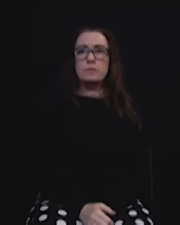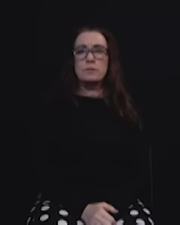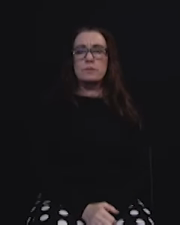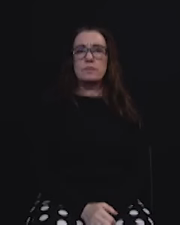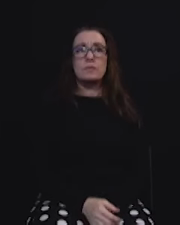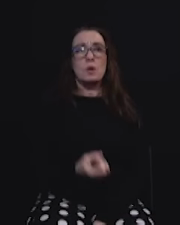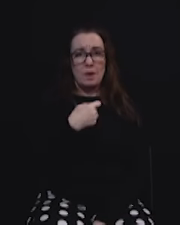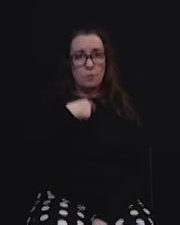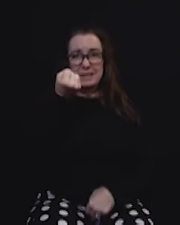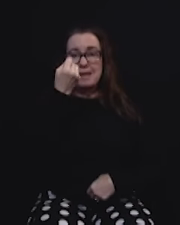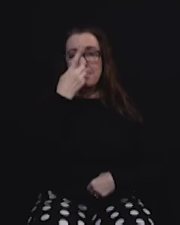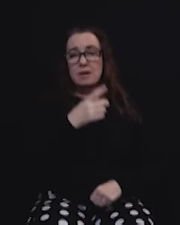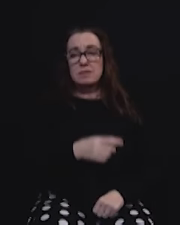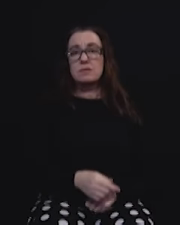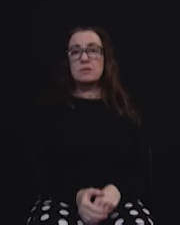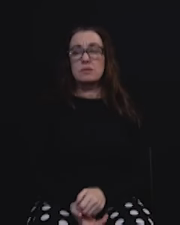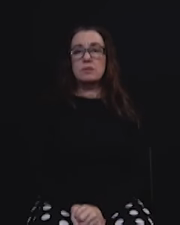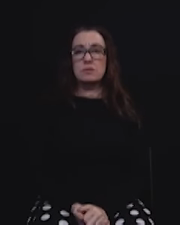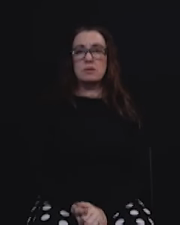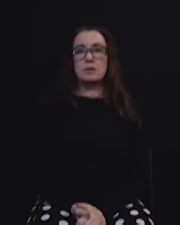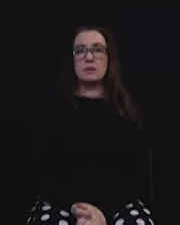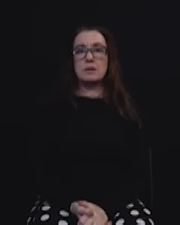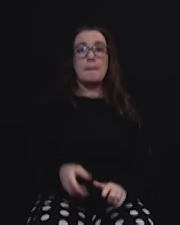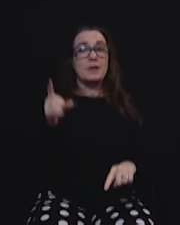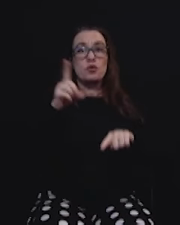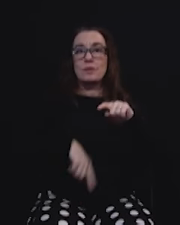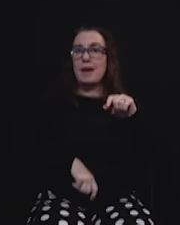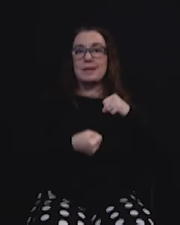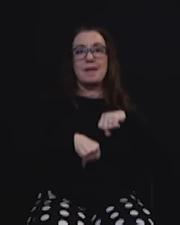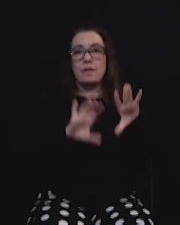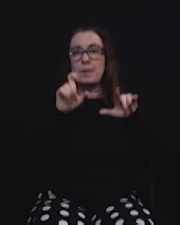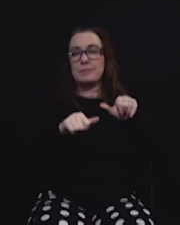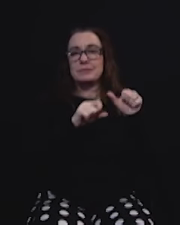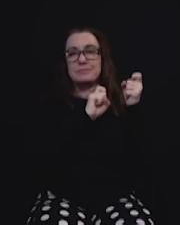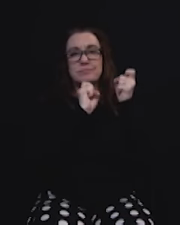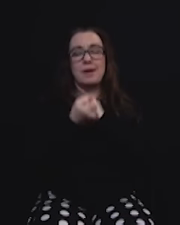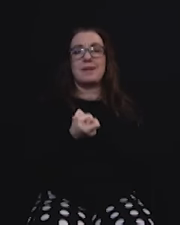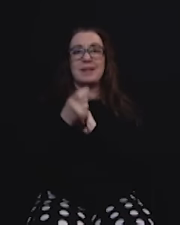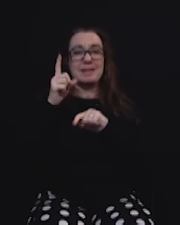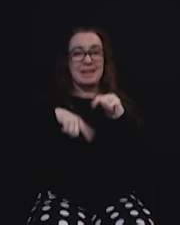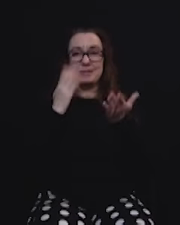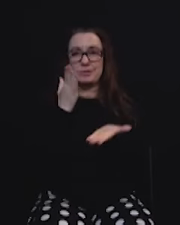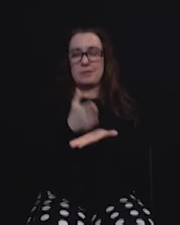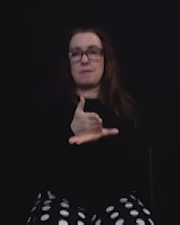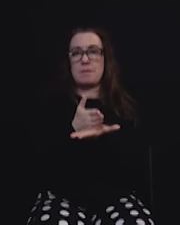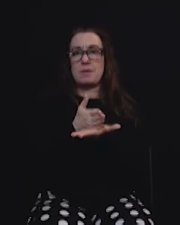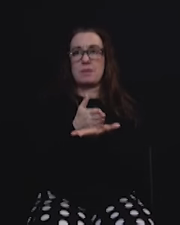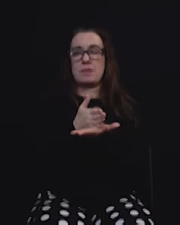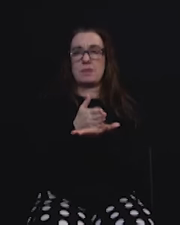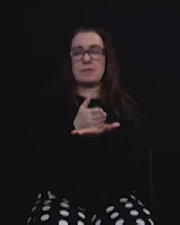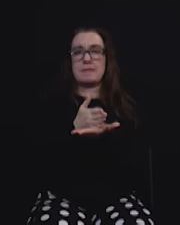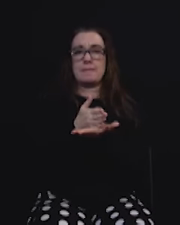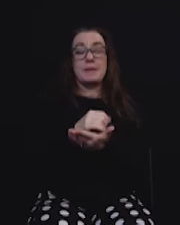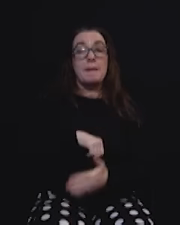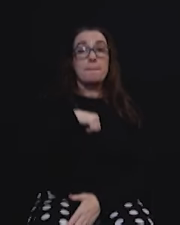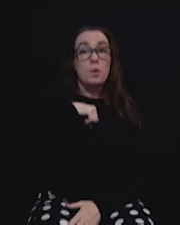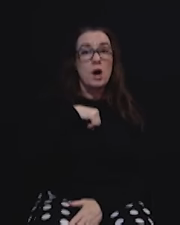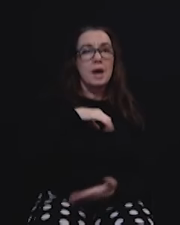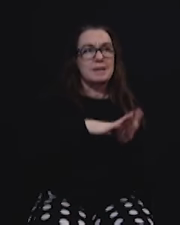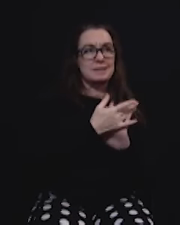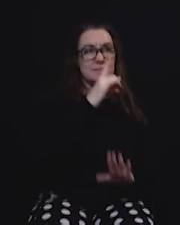We get that. But you can't give up. You can't stop. Pride makes